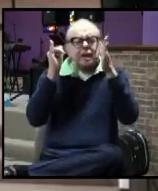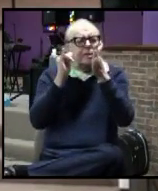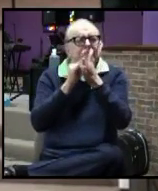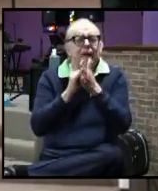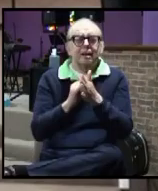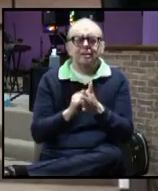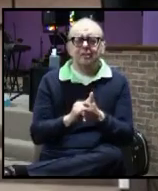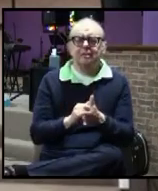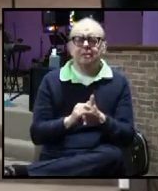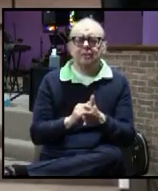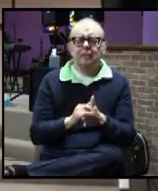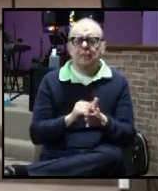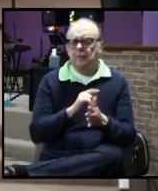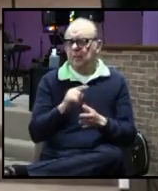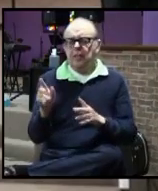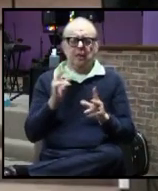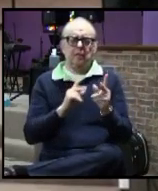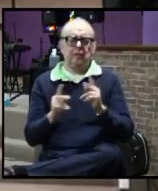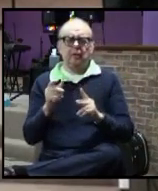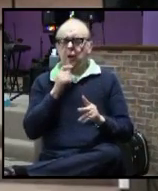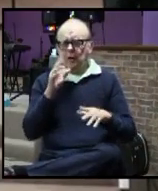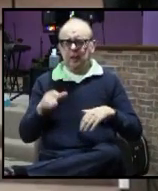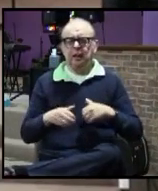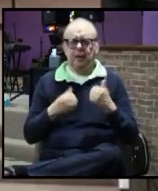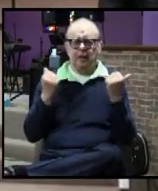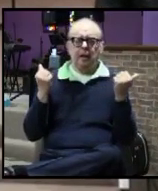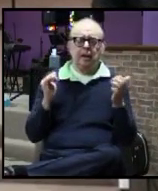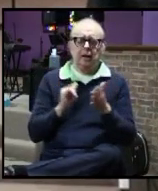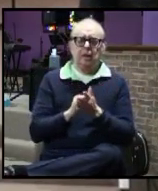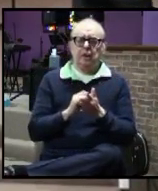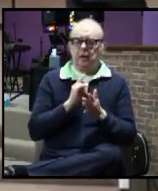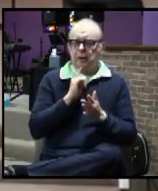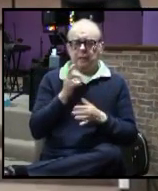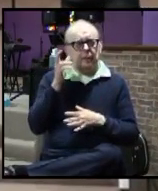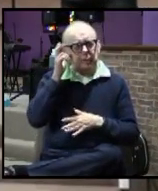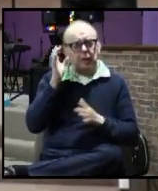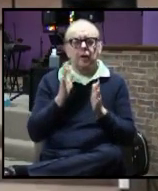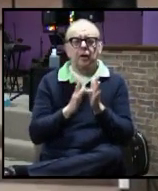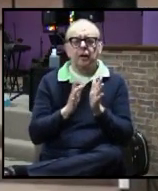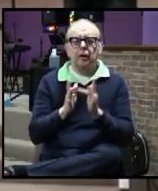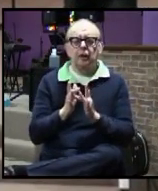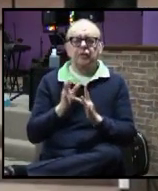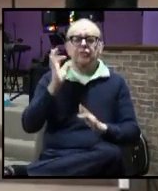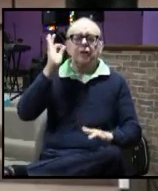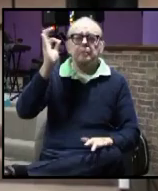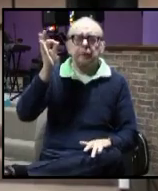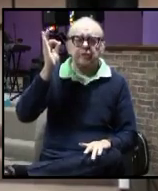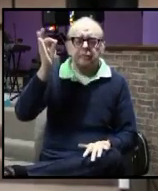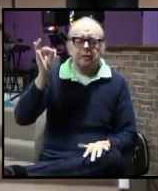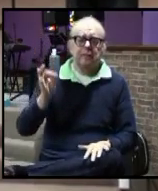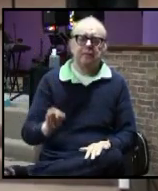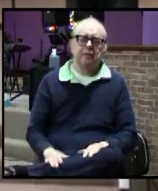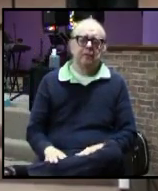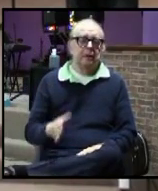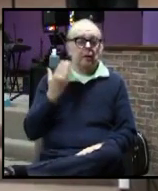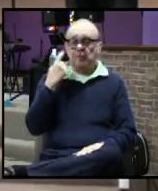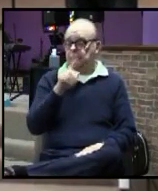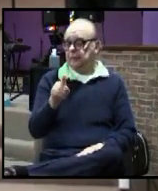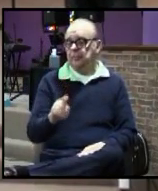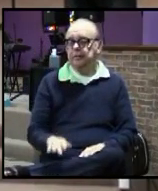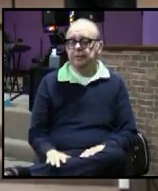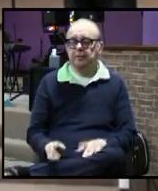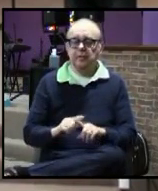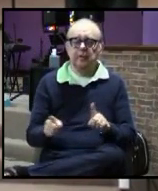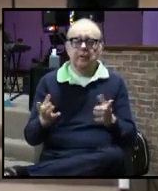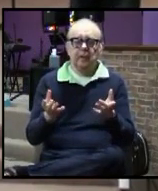that? There are people who live that literally heard Jesus preach. I don't know about